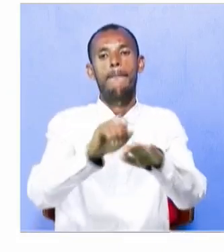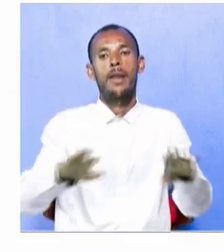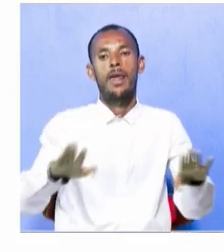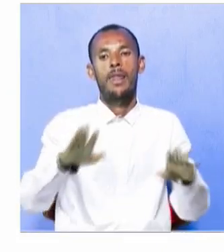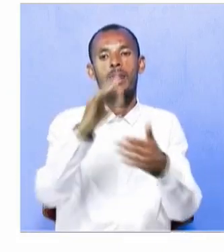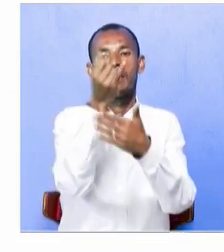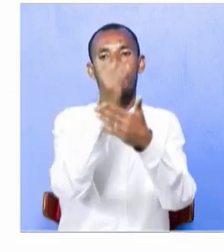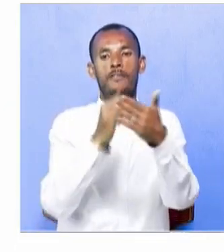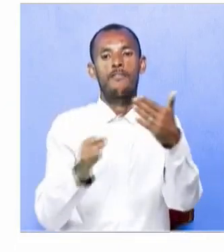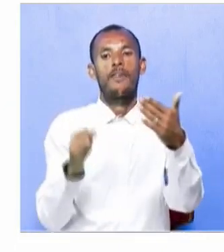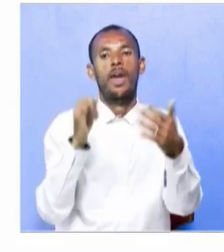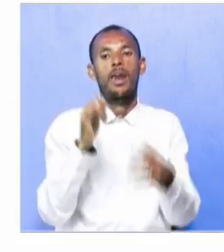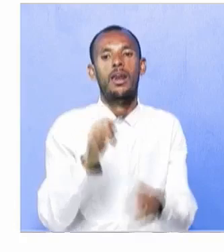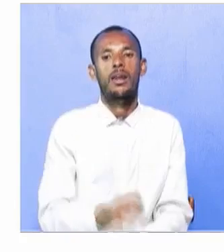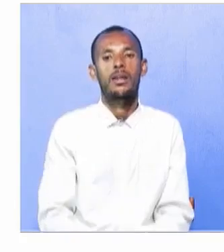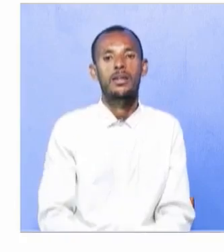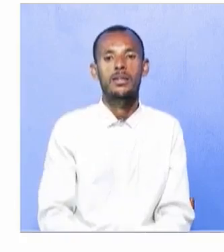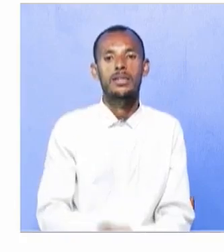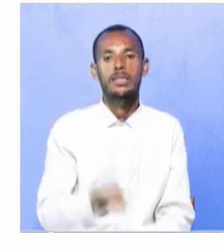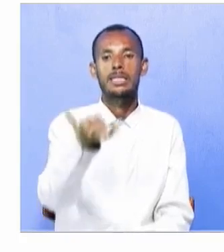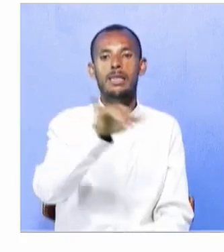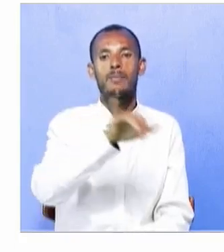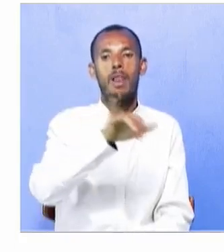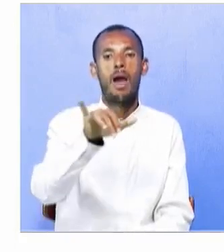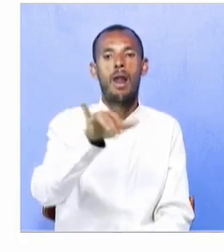about similarity of